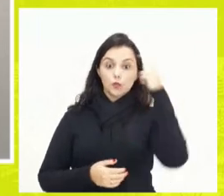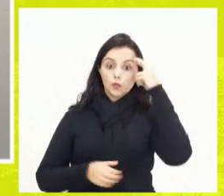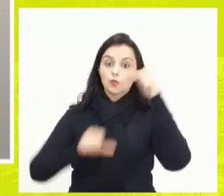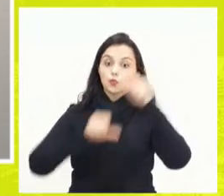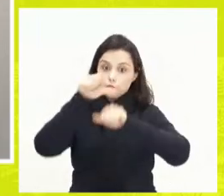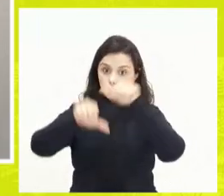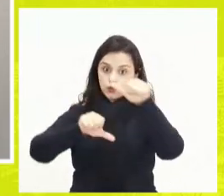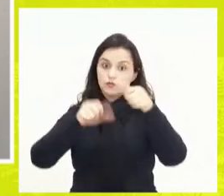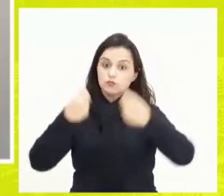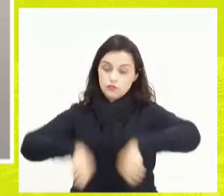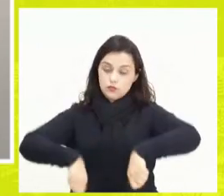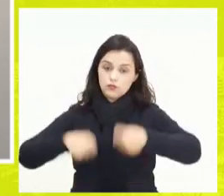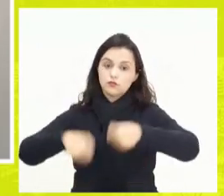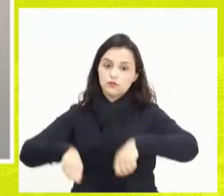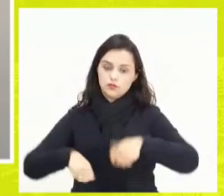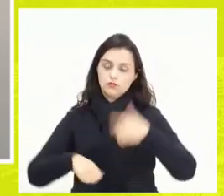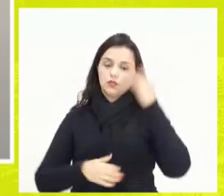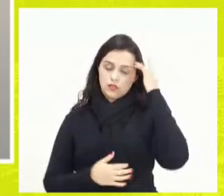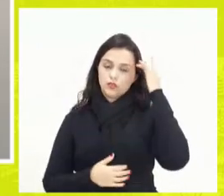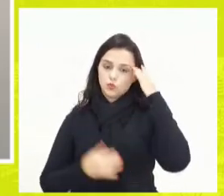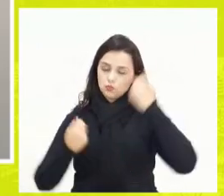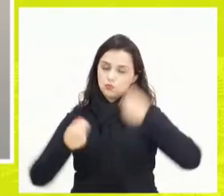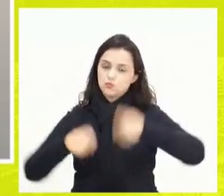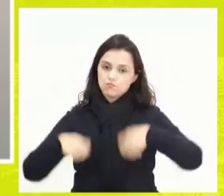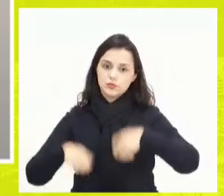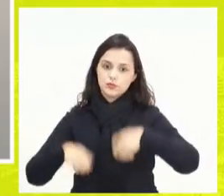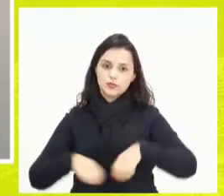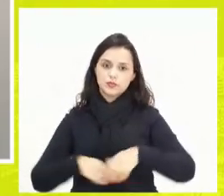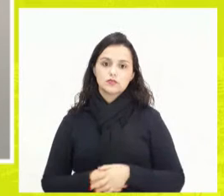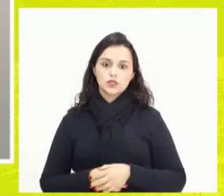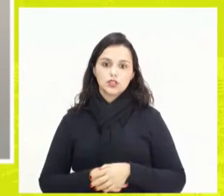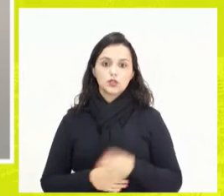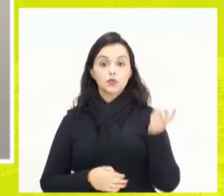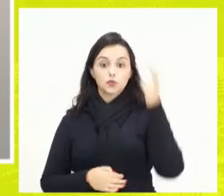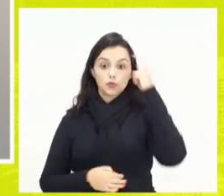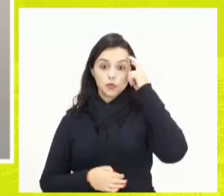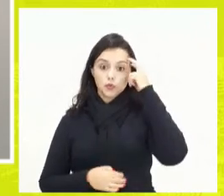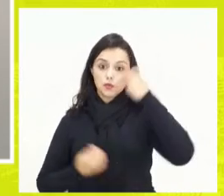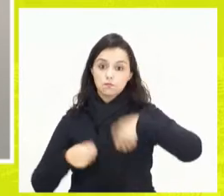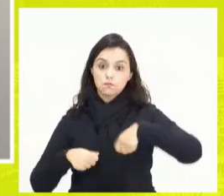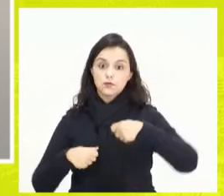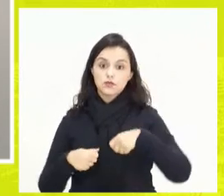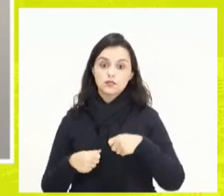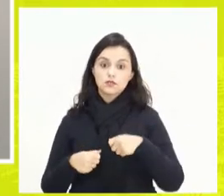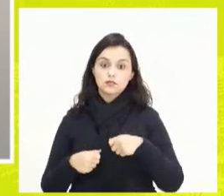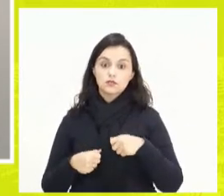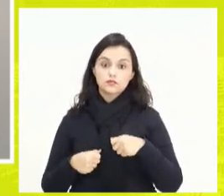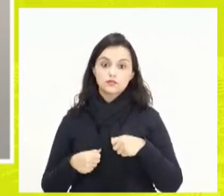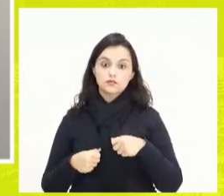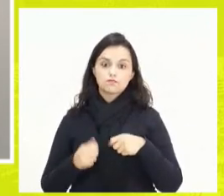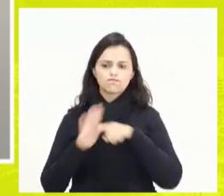change i've said that many times the culture must be reviewed